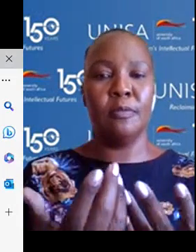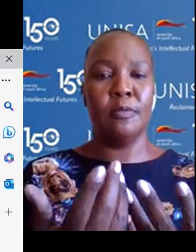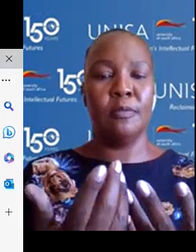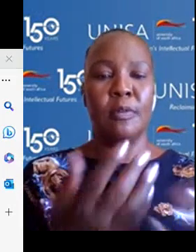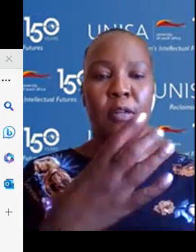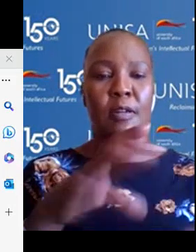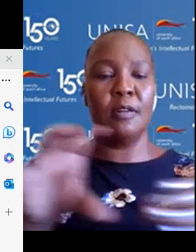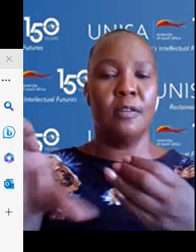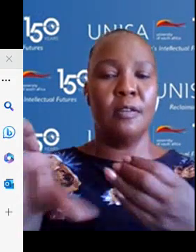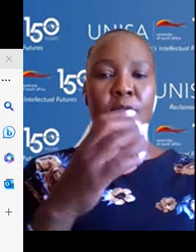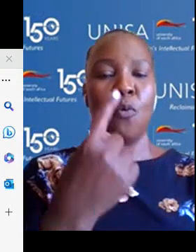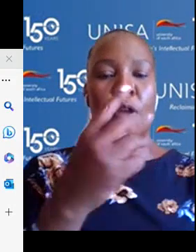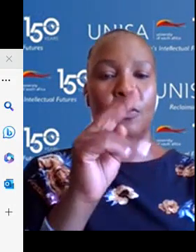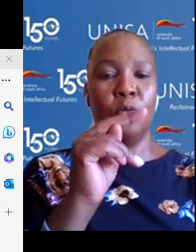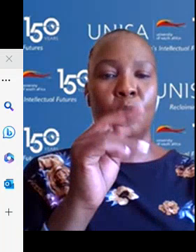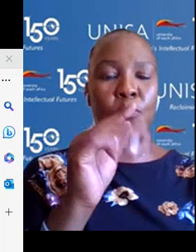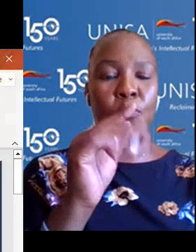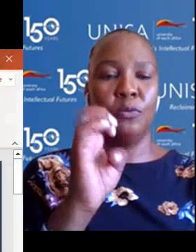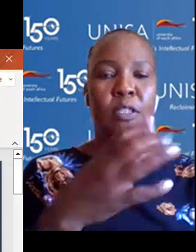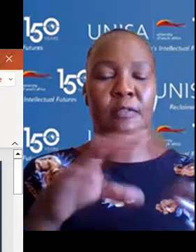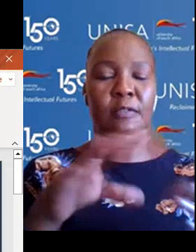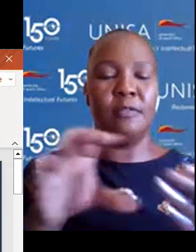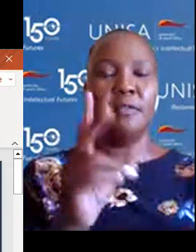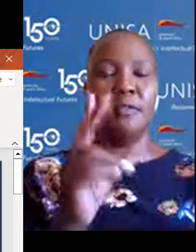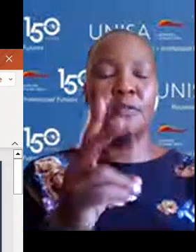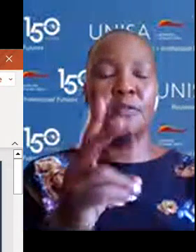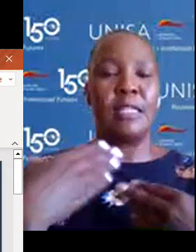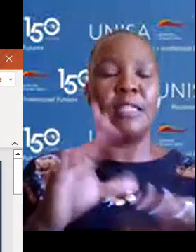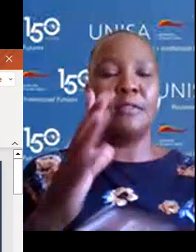So I'm just going to start the presentation.